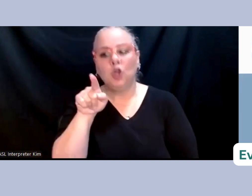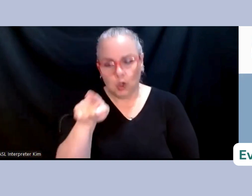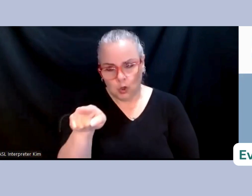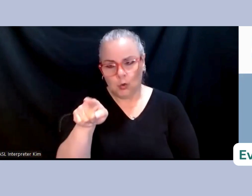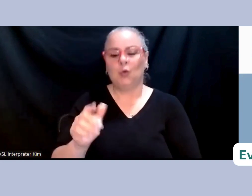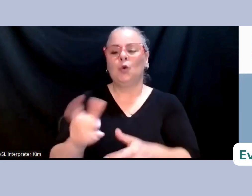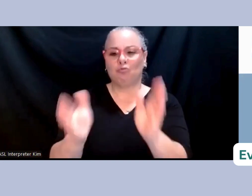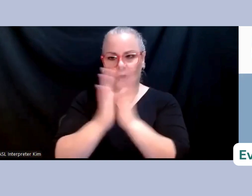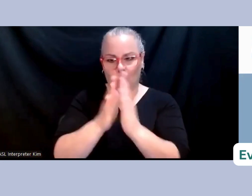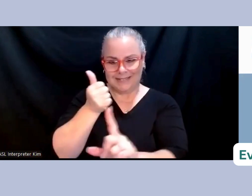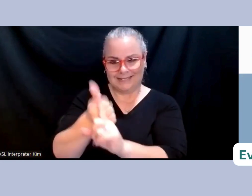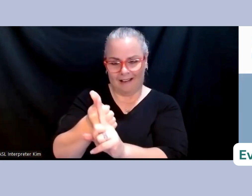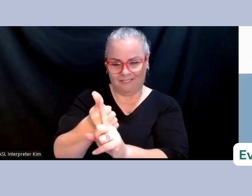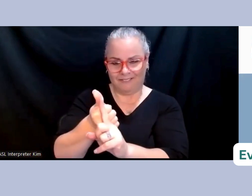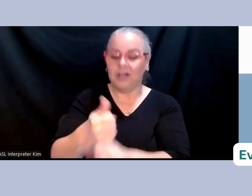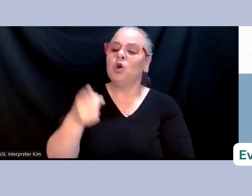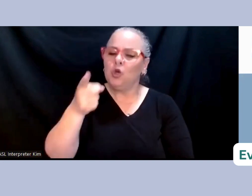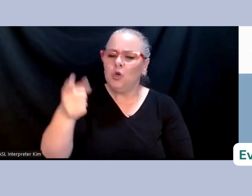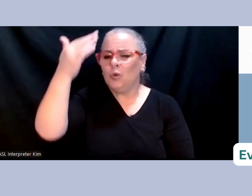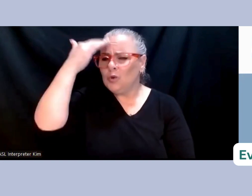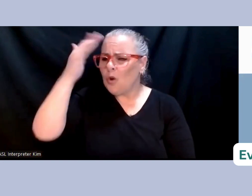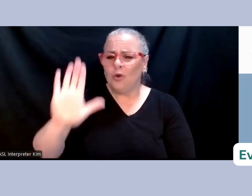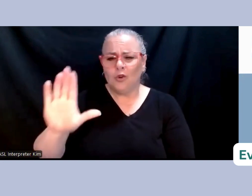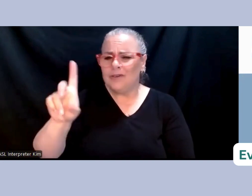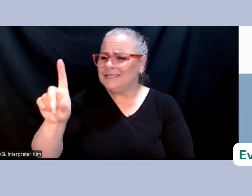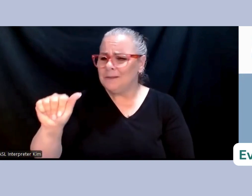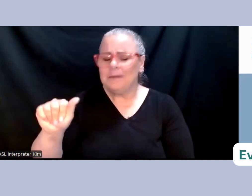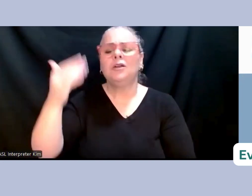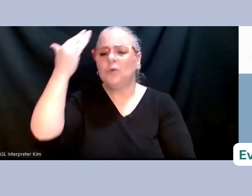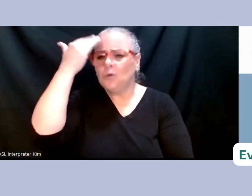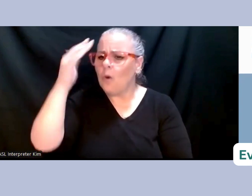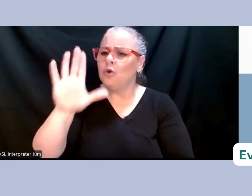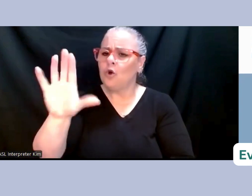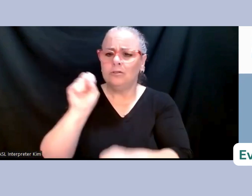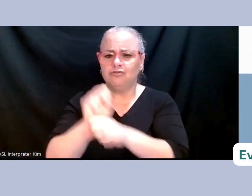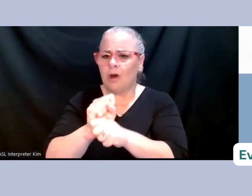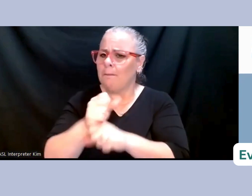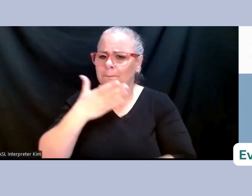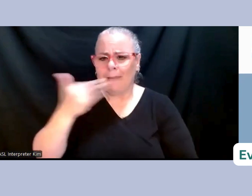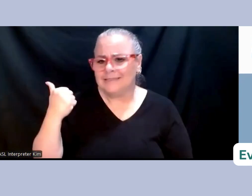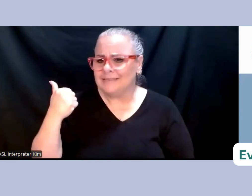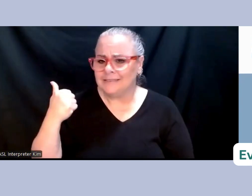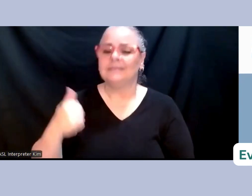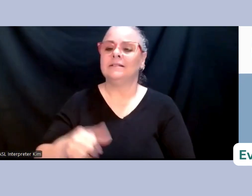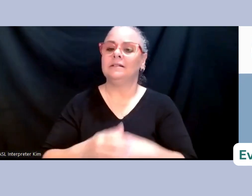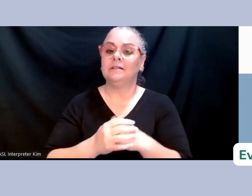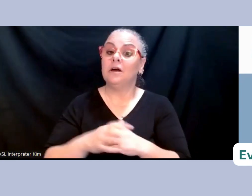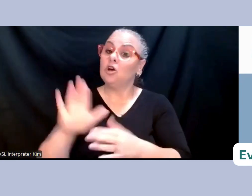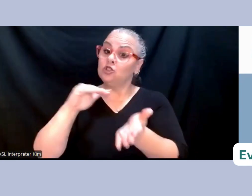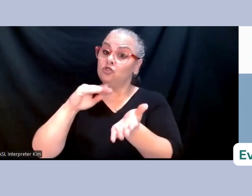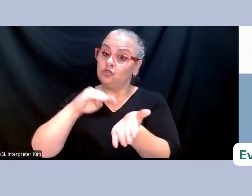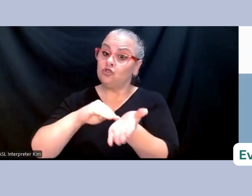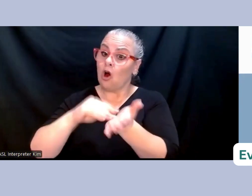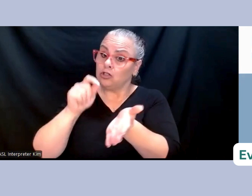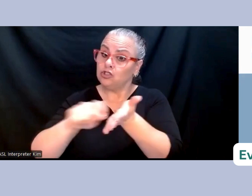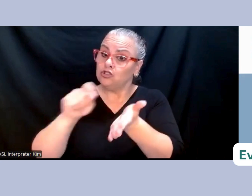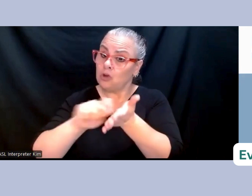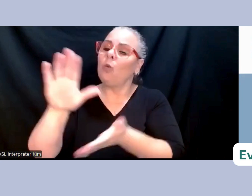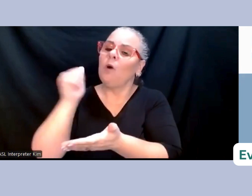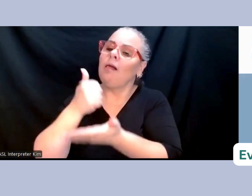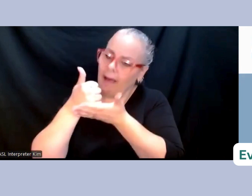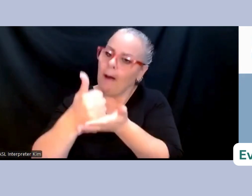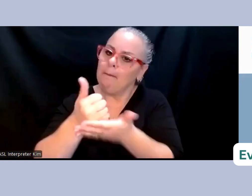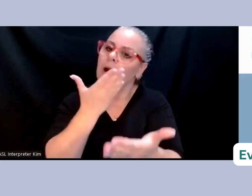you because you know your disability and day-to-day job duties best. A helpful doctor's letter of support will